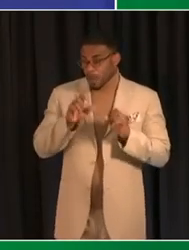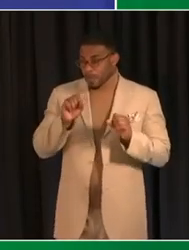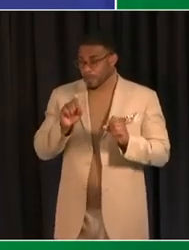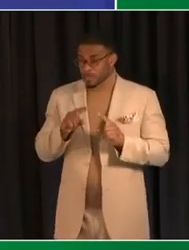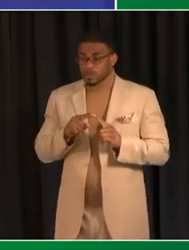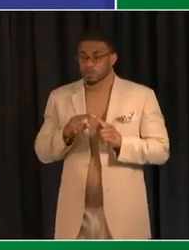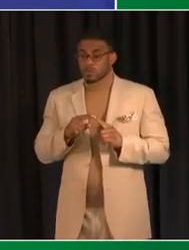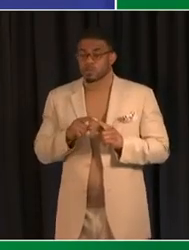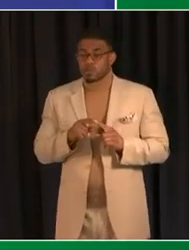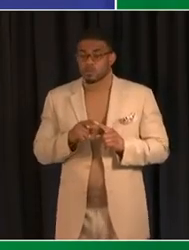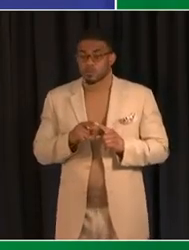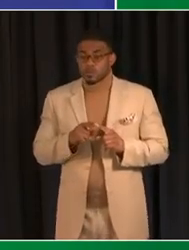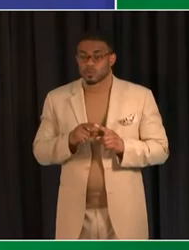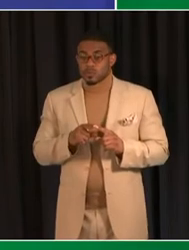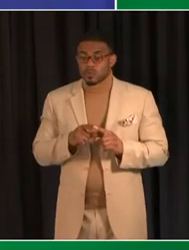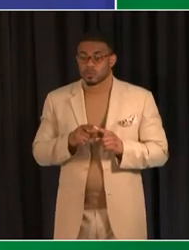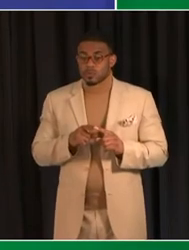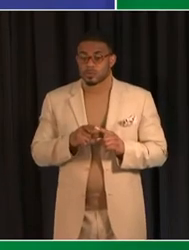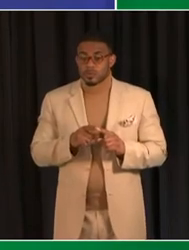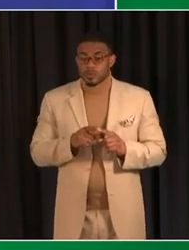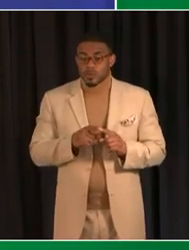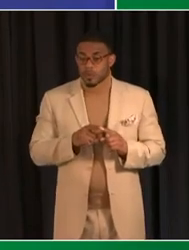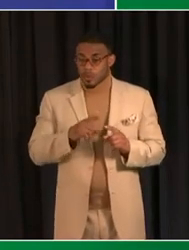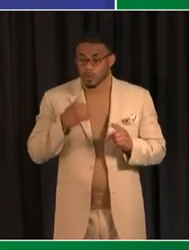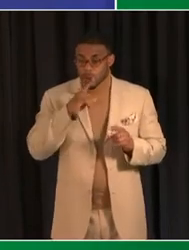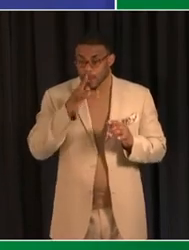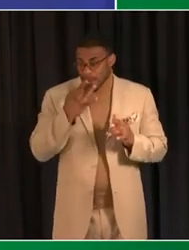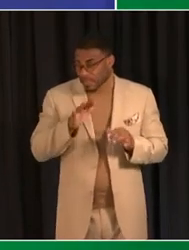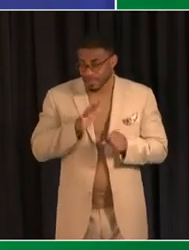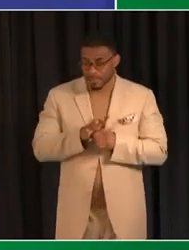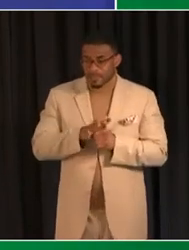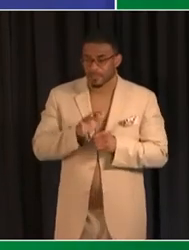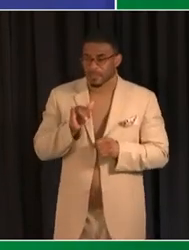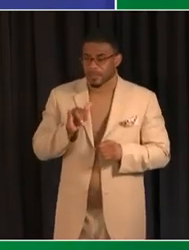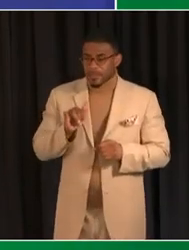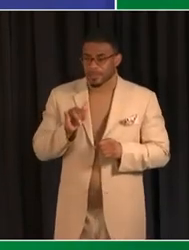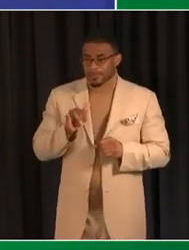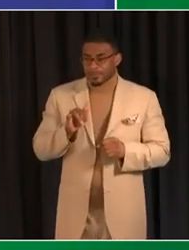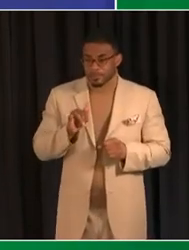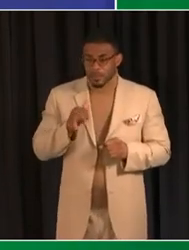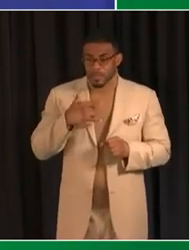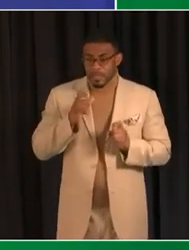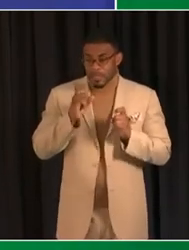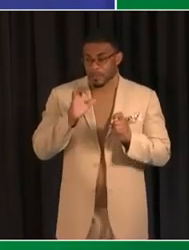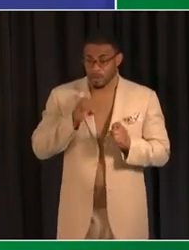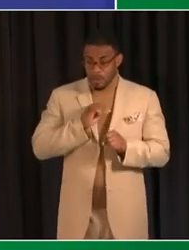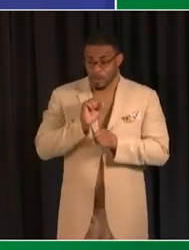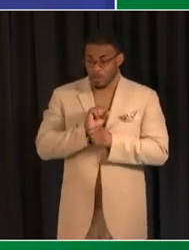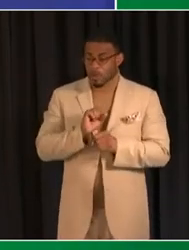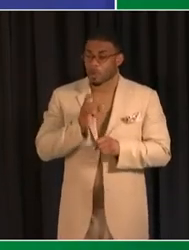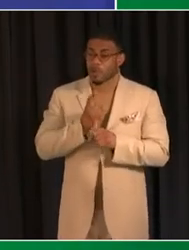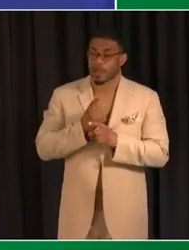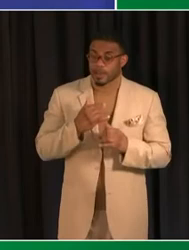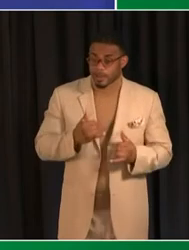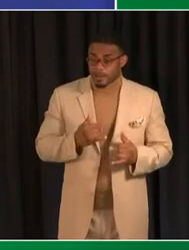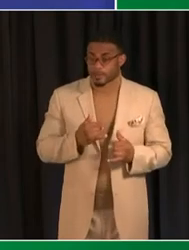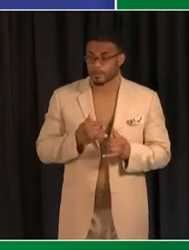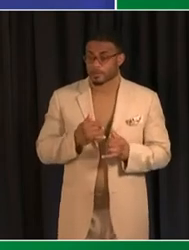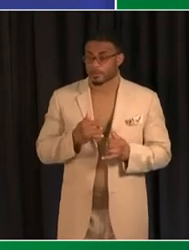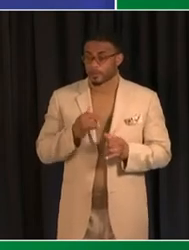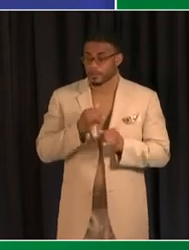or ability to, we're lucky enough that we can give our employees